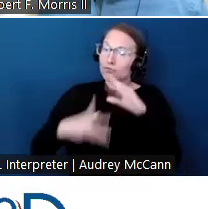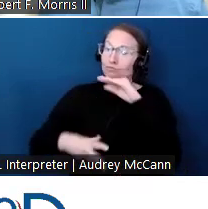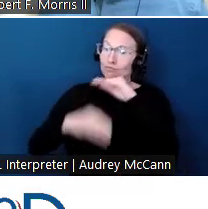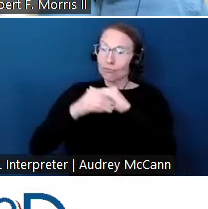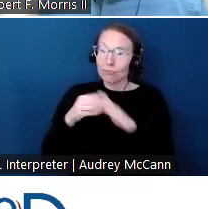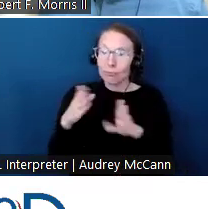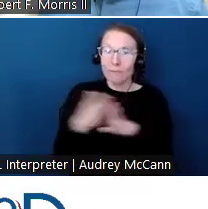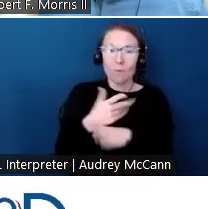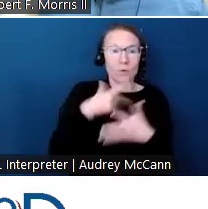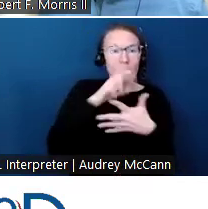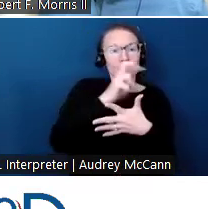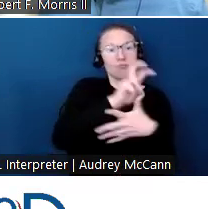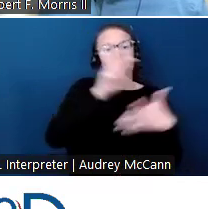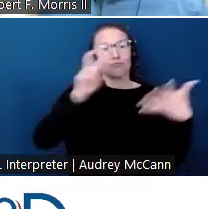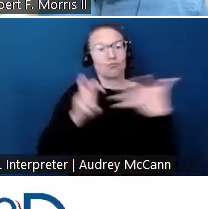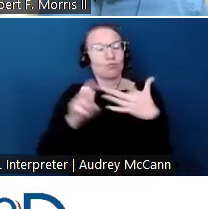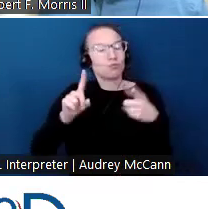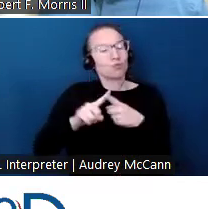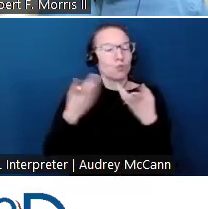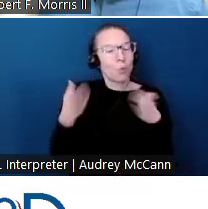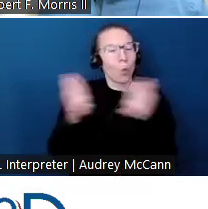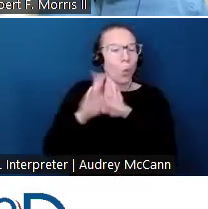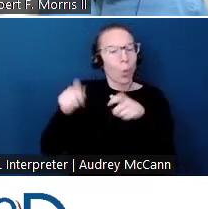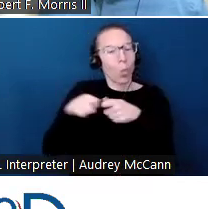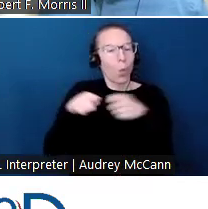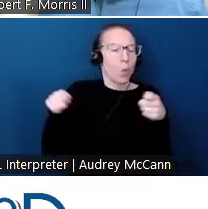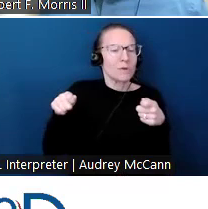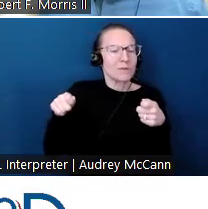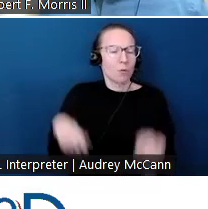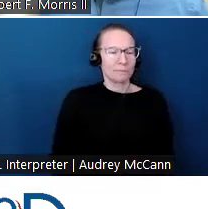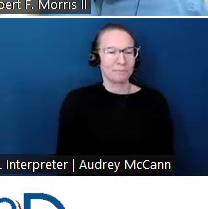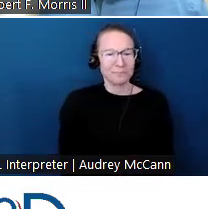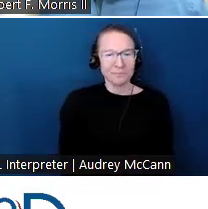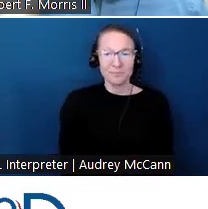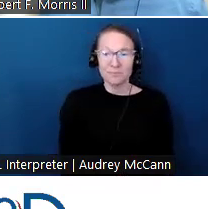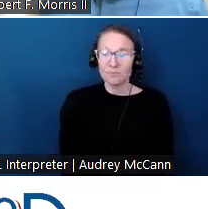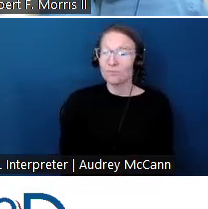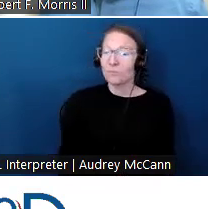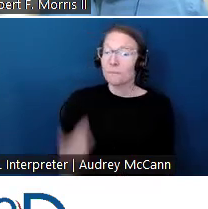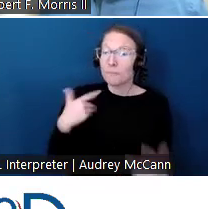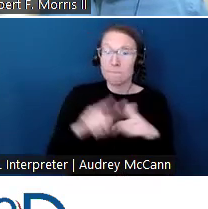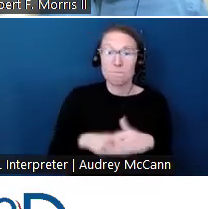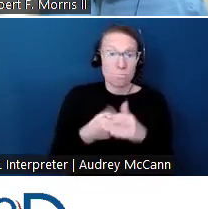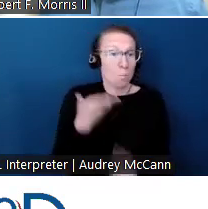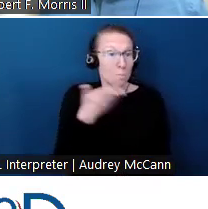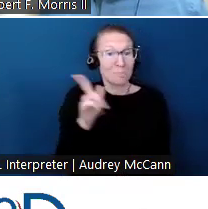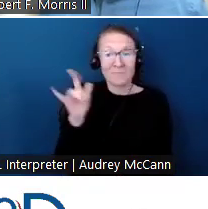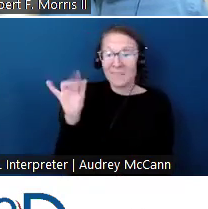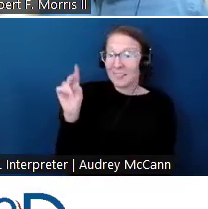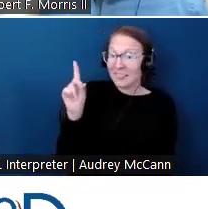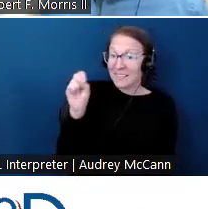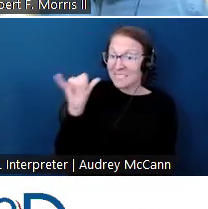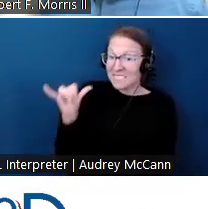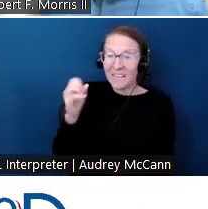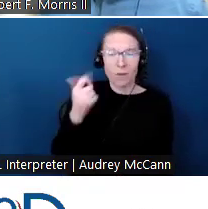kind of move into our closeout phase for today's event. So I'll start with Lindsay, and we can just